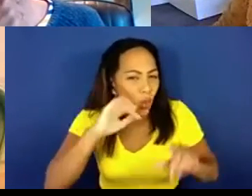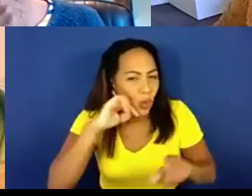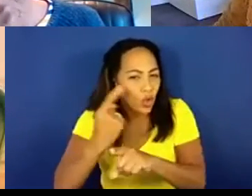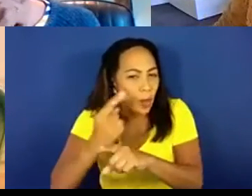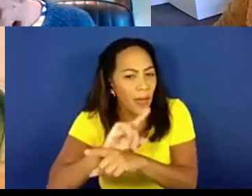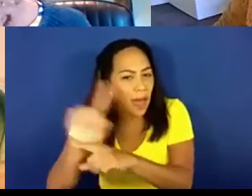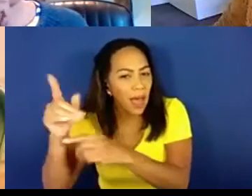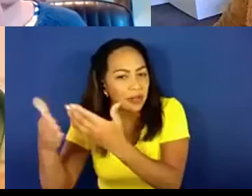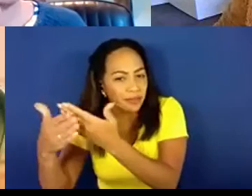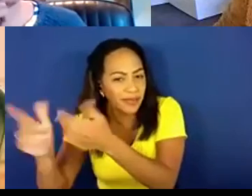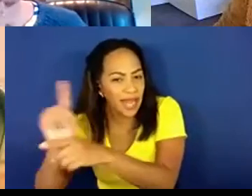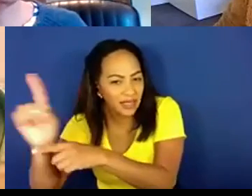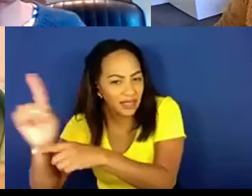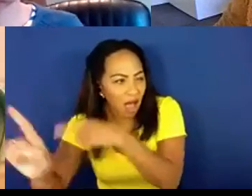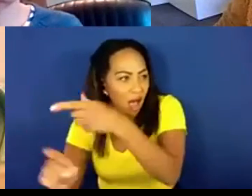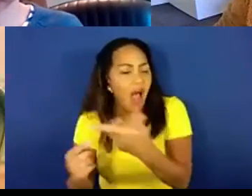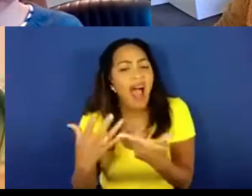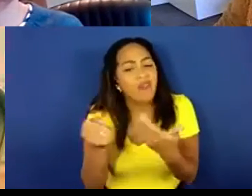few more points on challenges.